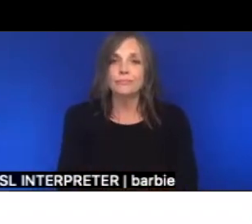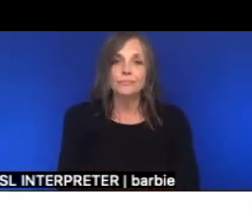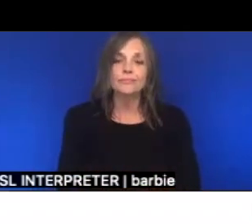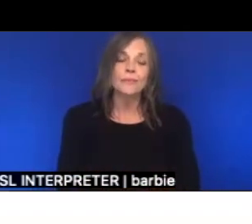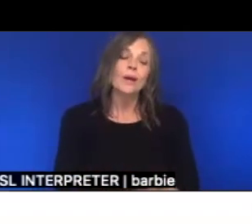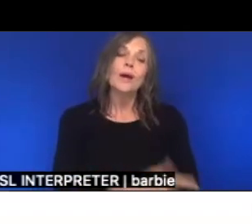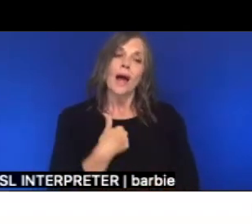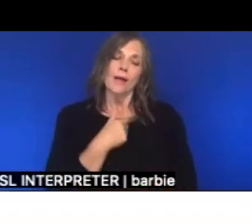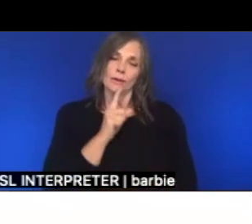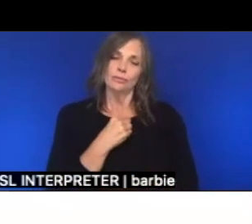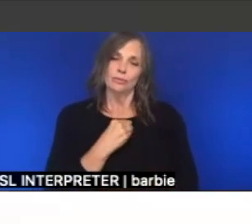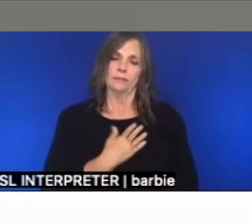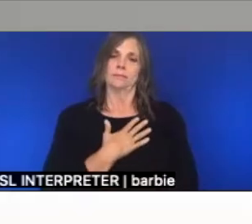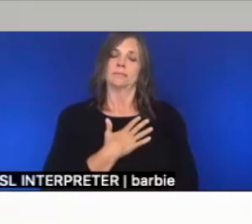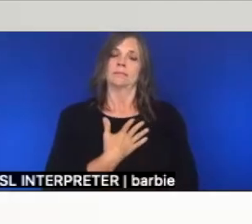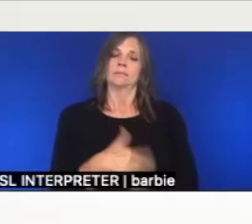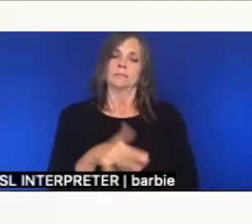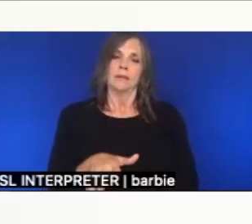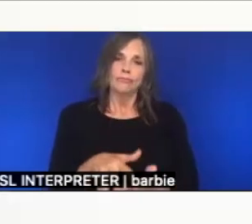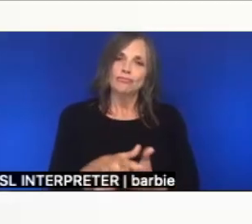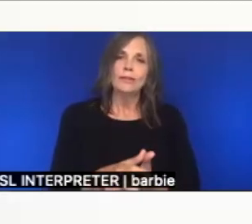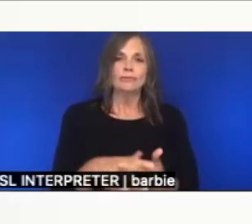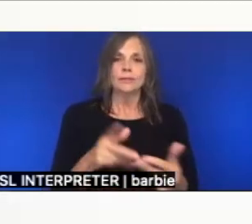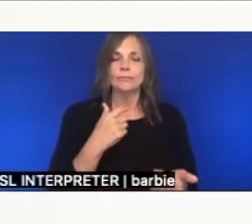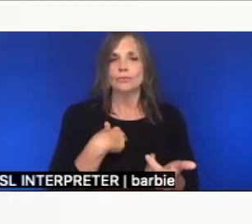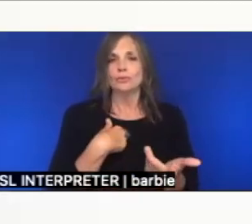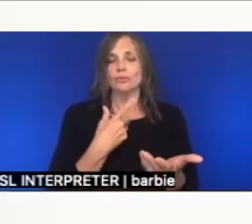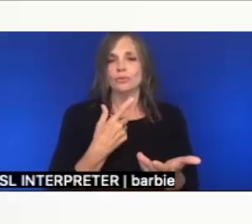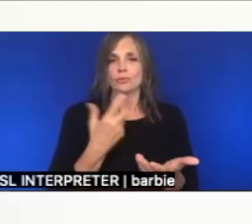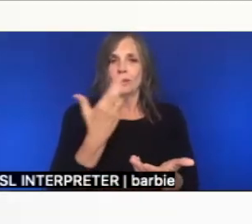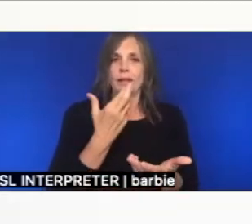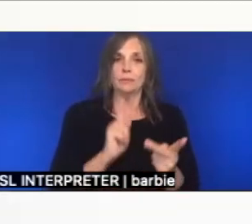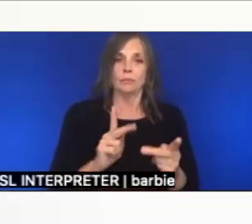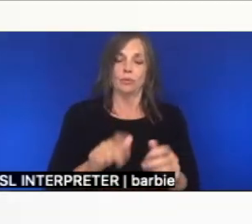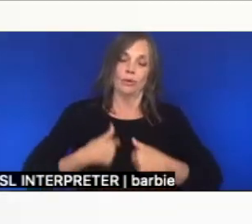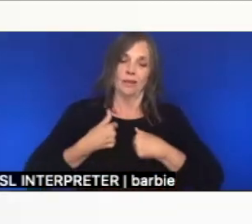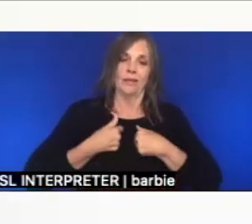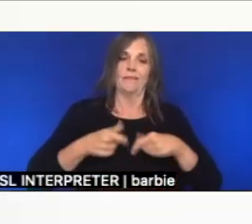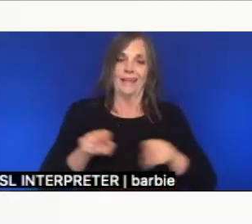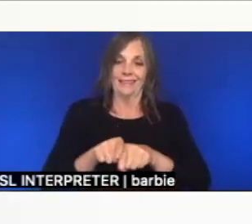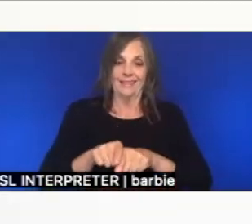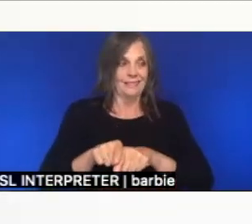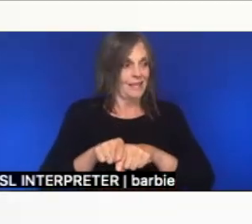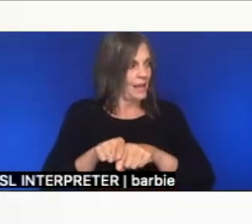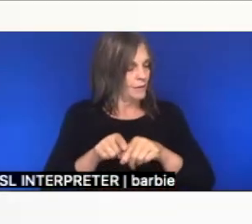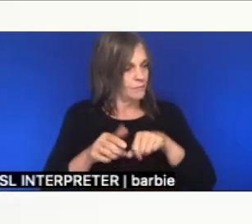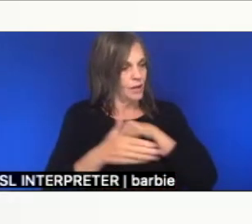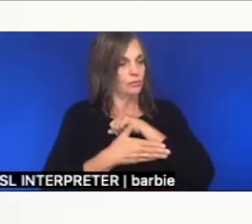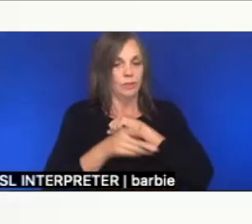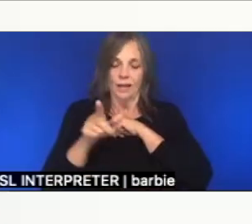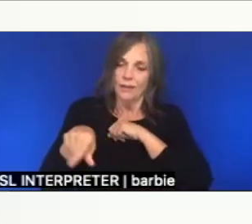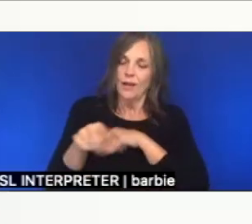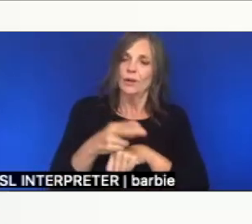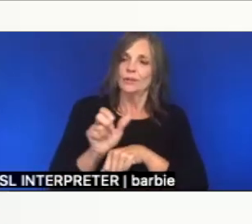really enriching to realize that people who are living in the same country where you are, they are using